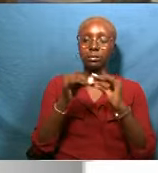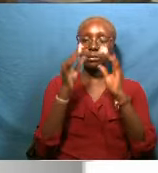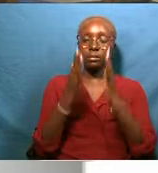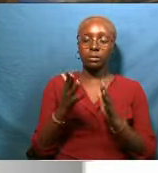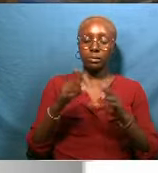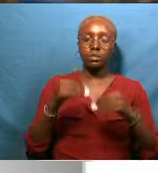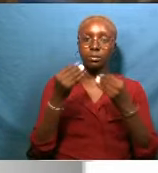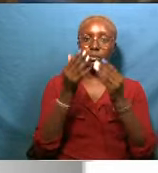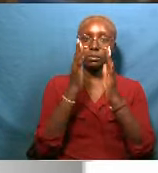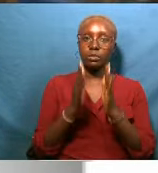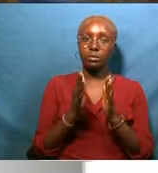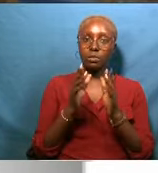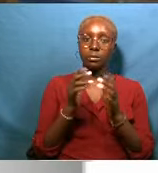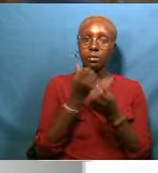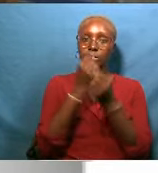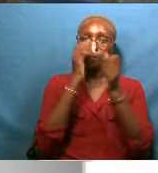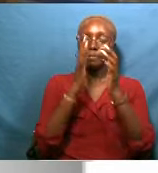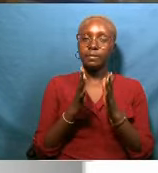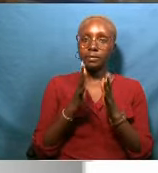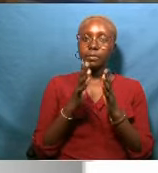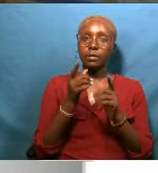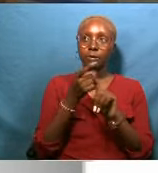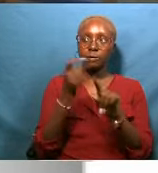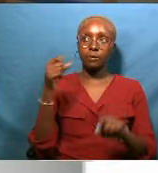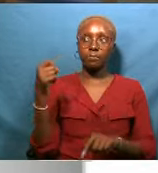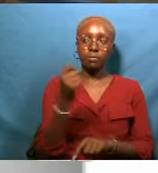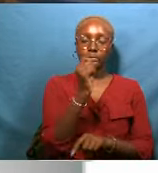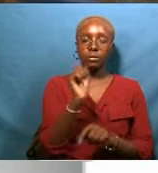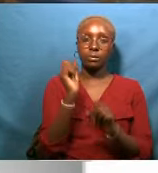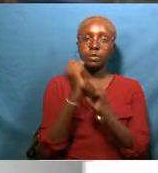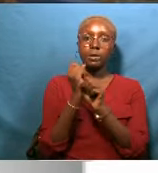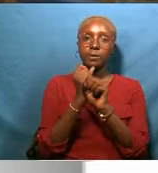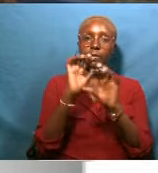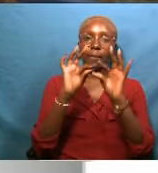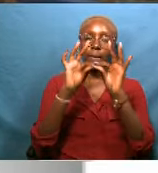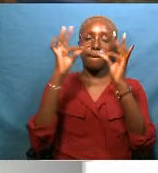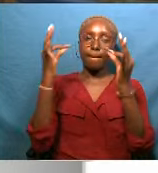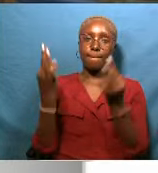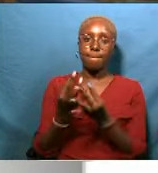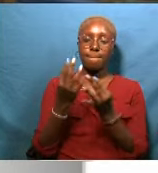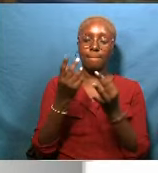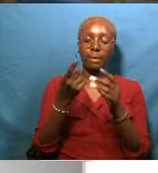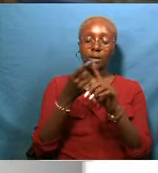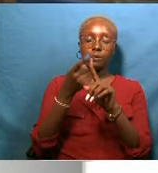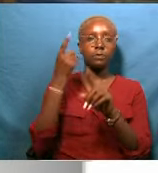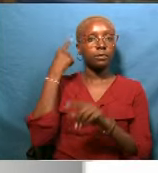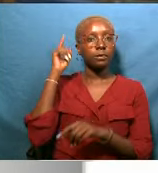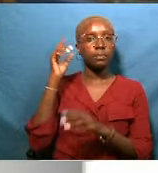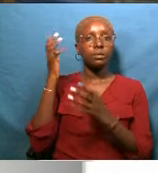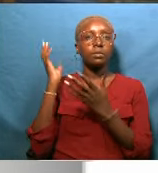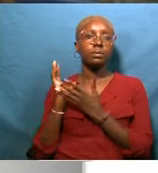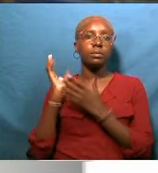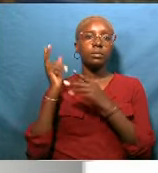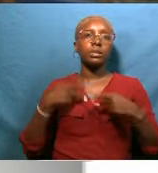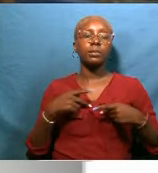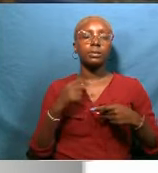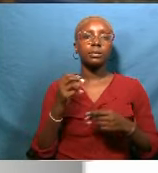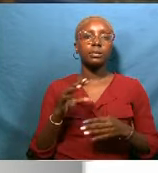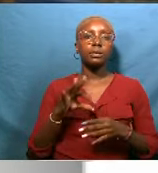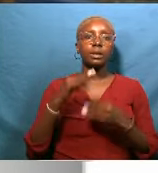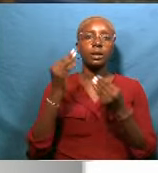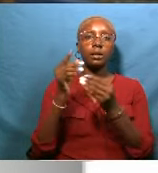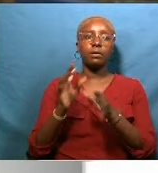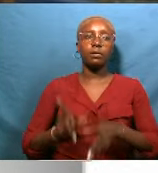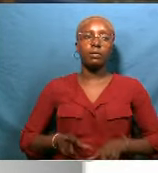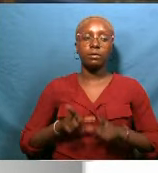and giver. From a wandering nomad, you created your family. For a burdened people, you raised up a leader. For a